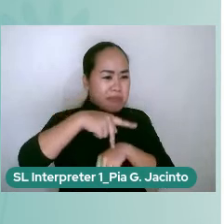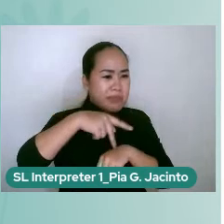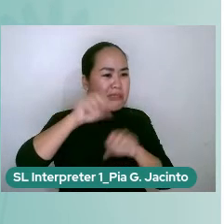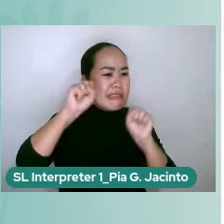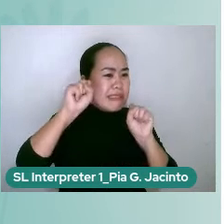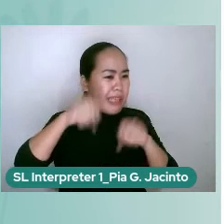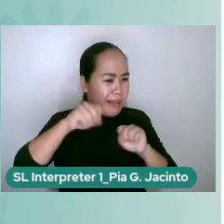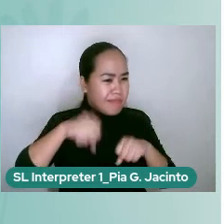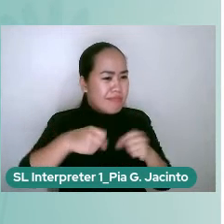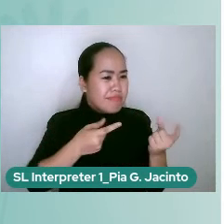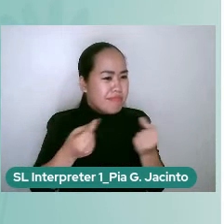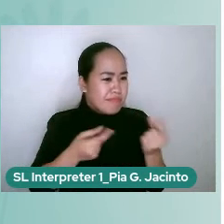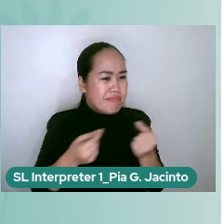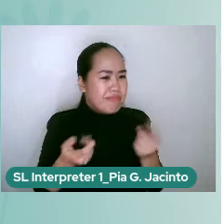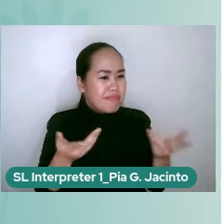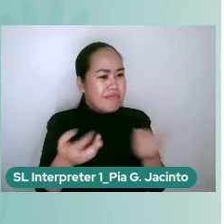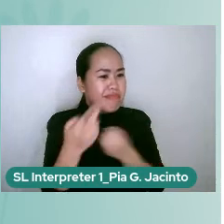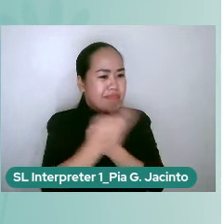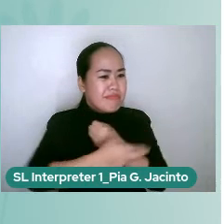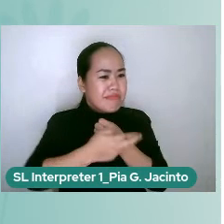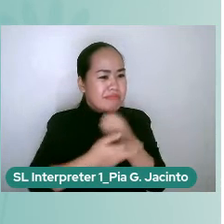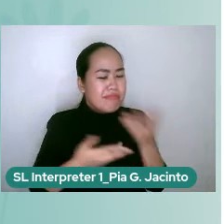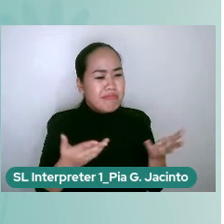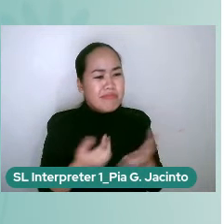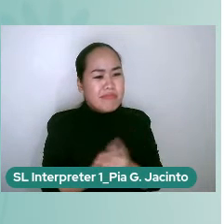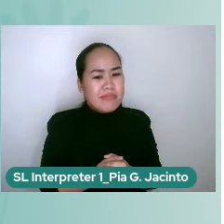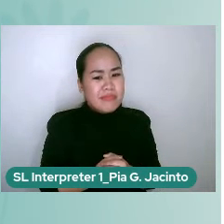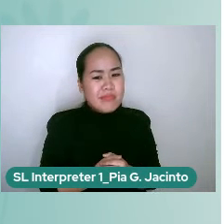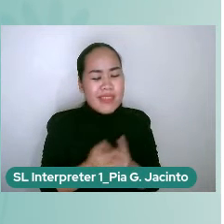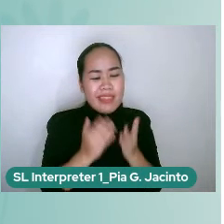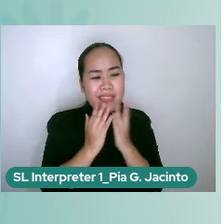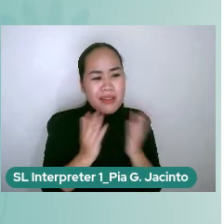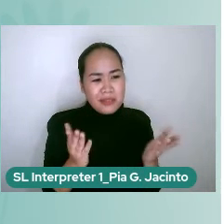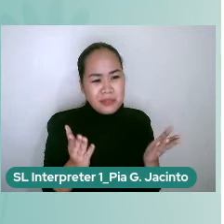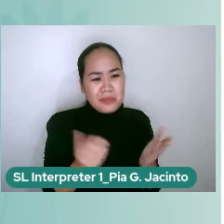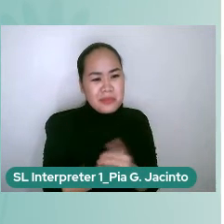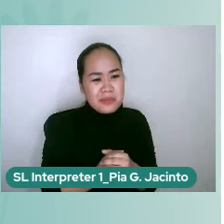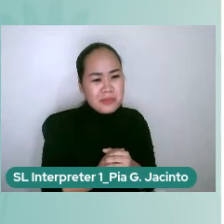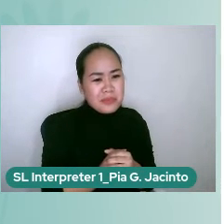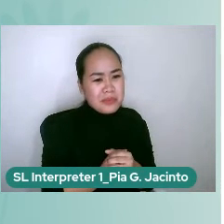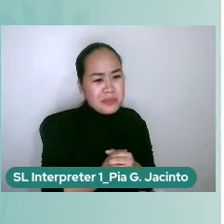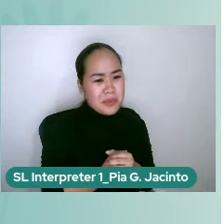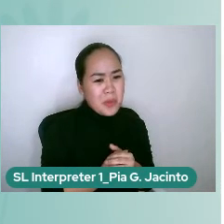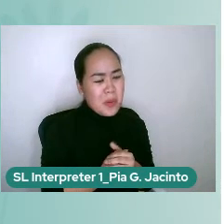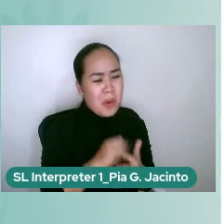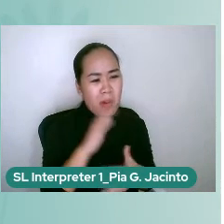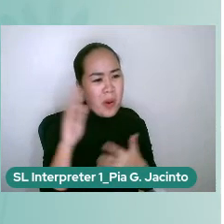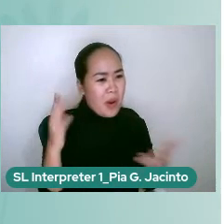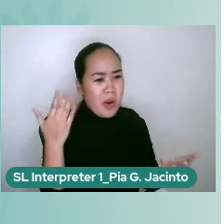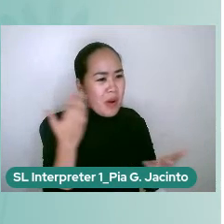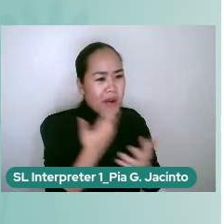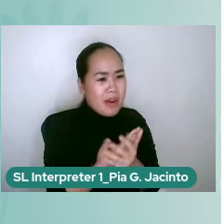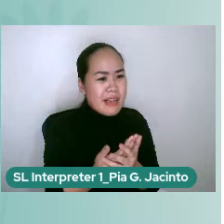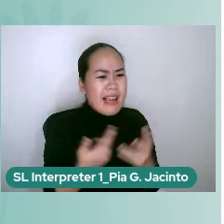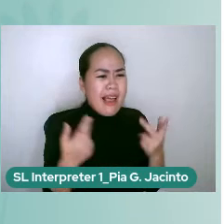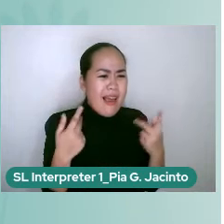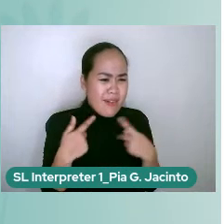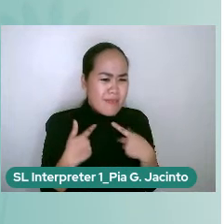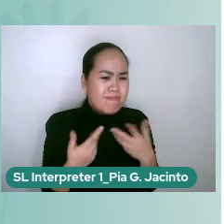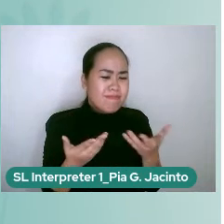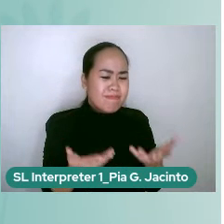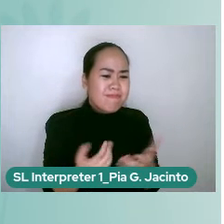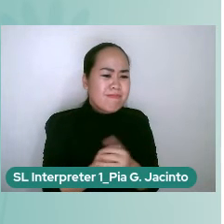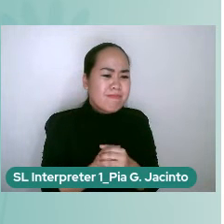in the regional call to action. And finally, to say thank you. All initiatives began because of the belief by a core